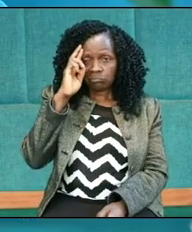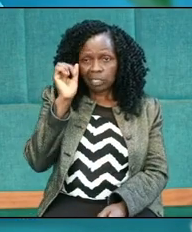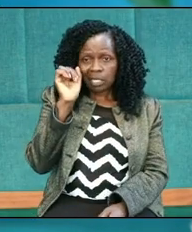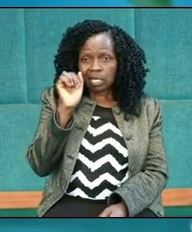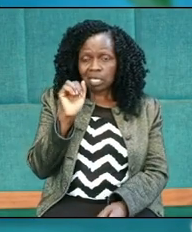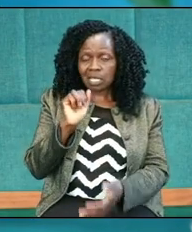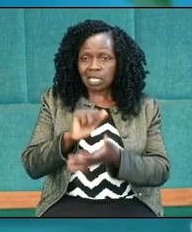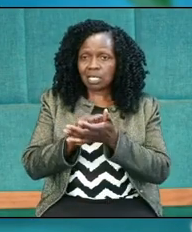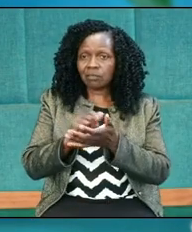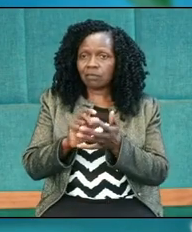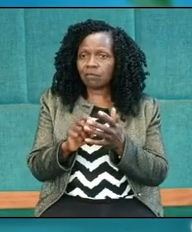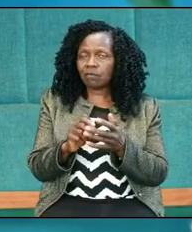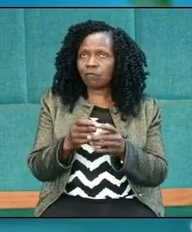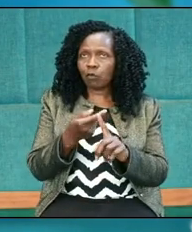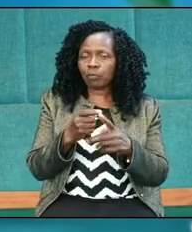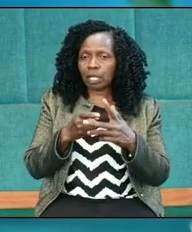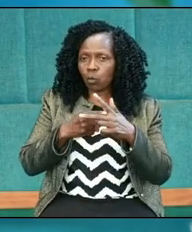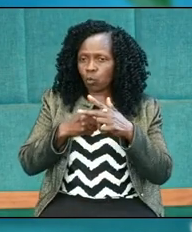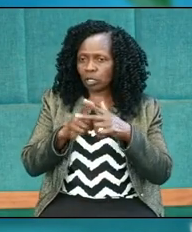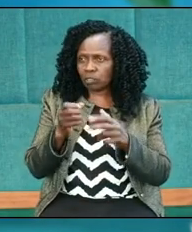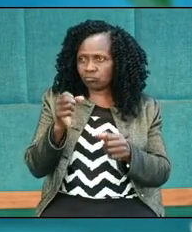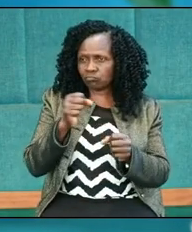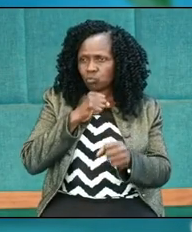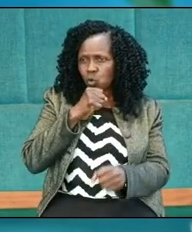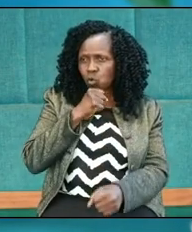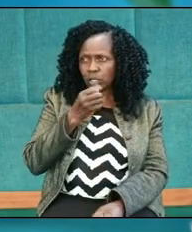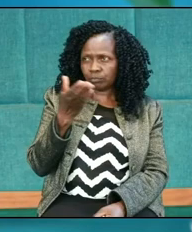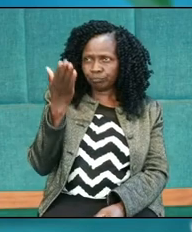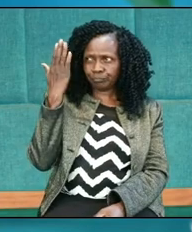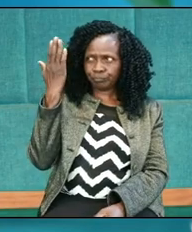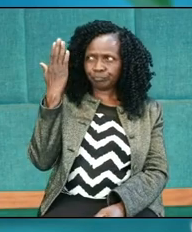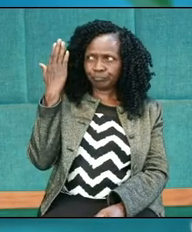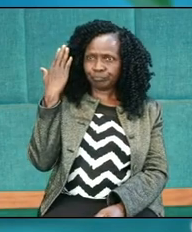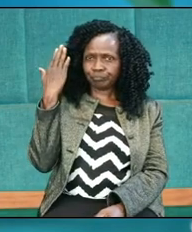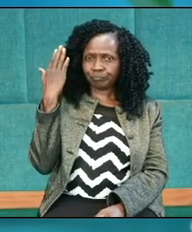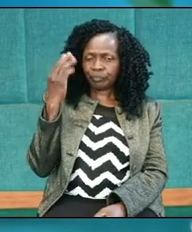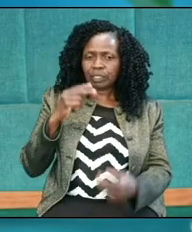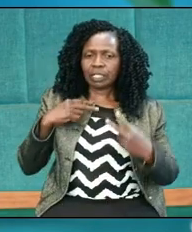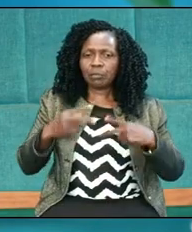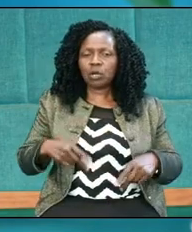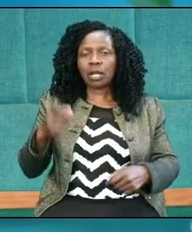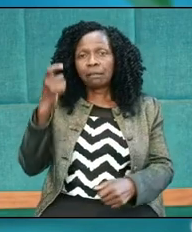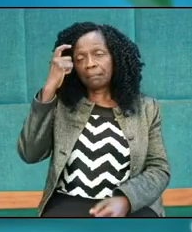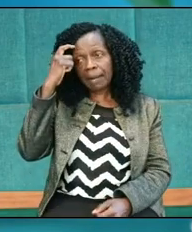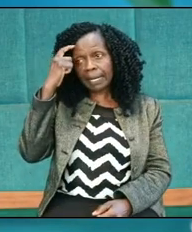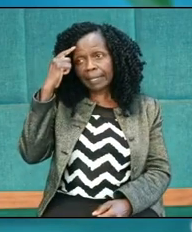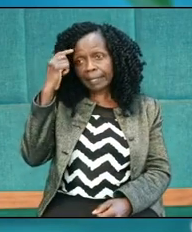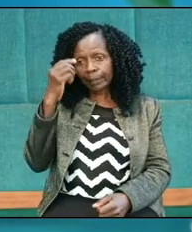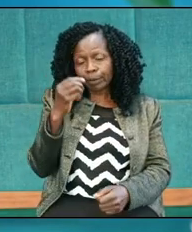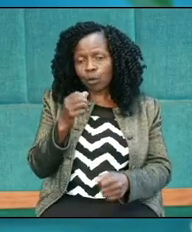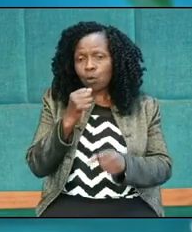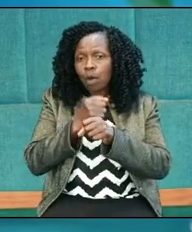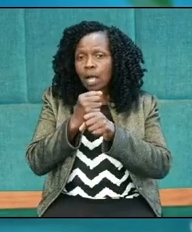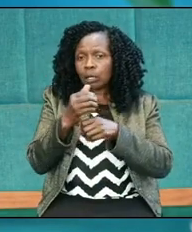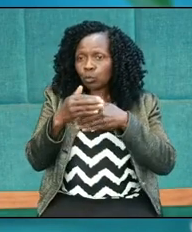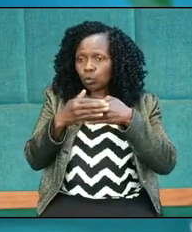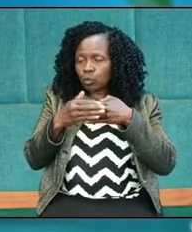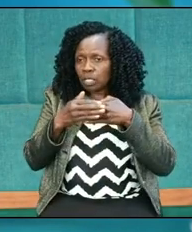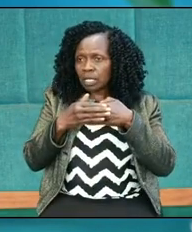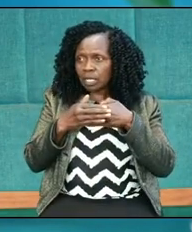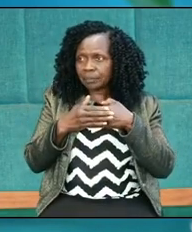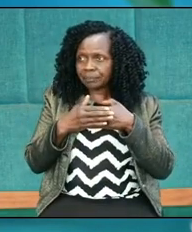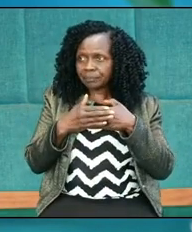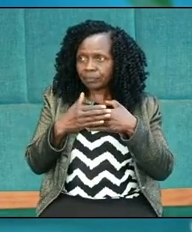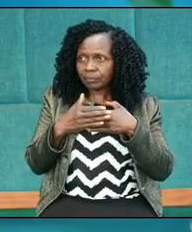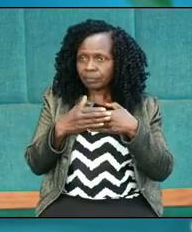in the first, from the origin, in the old, it has been understood that the body and mind work closely, such